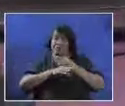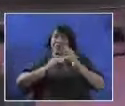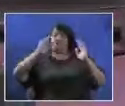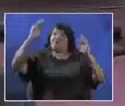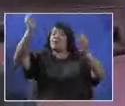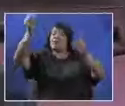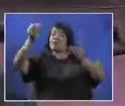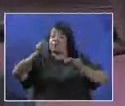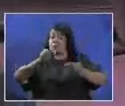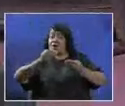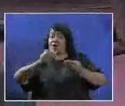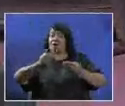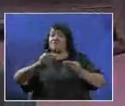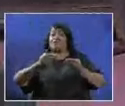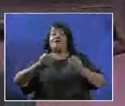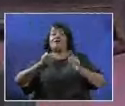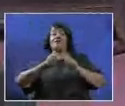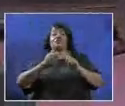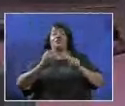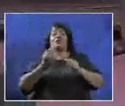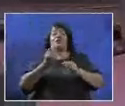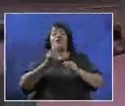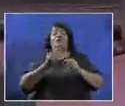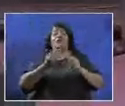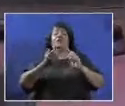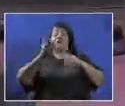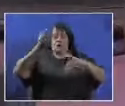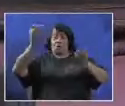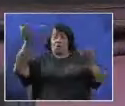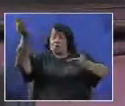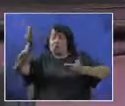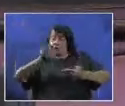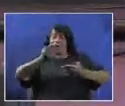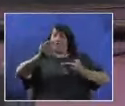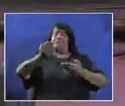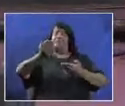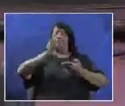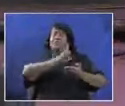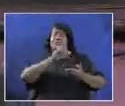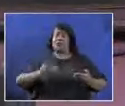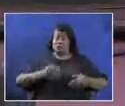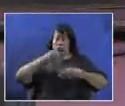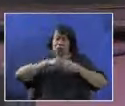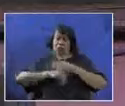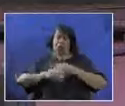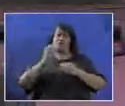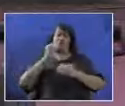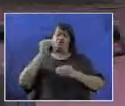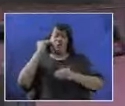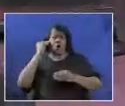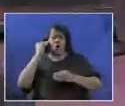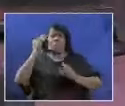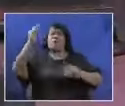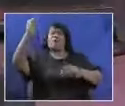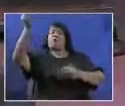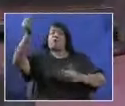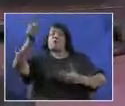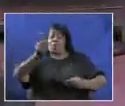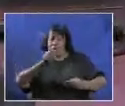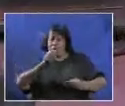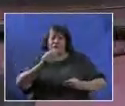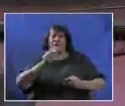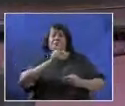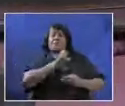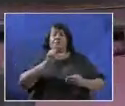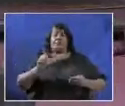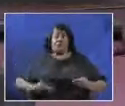welcome him into your house? Won't you welcome him into your heart? You are the king, oh God, and you're invited to come